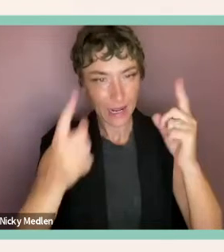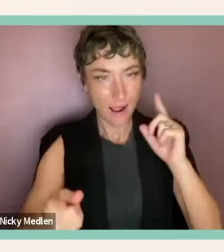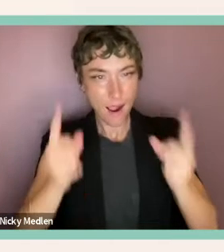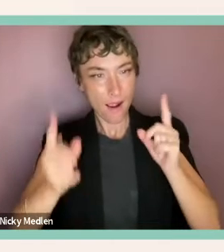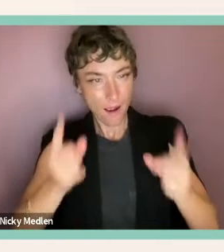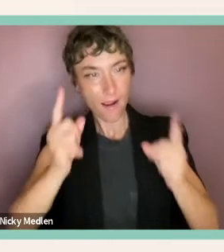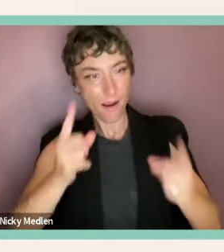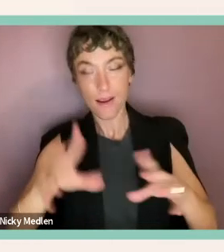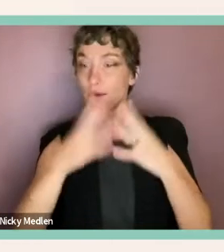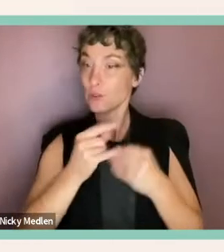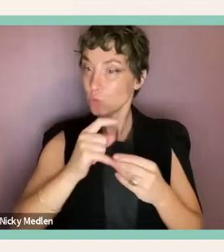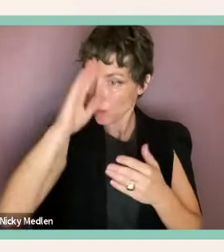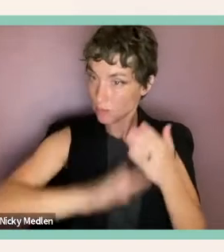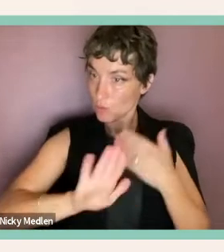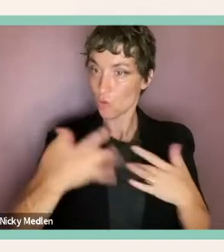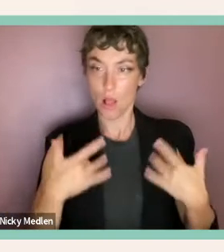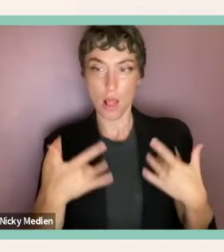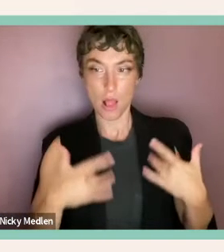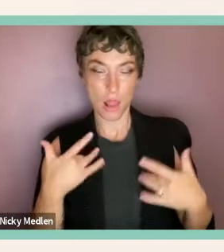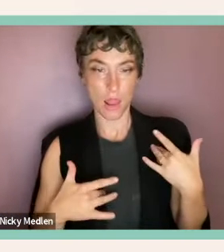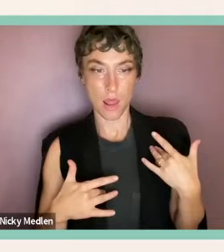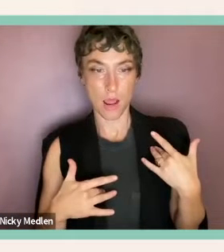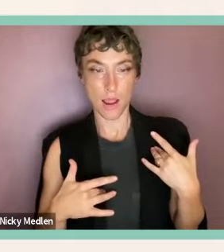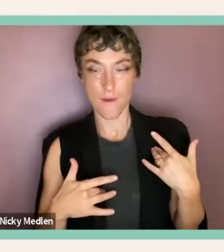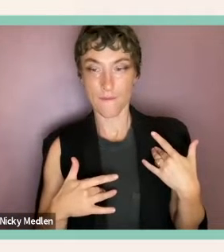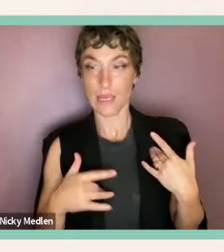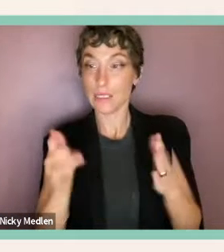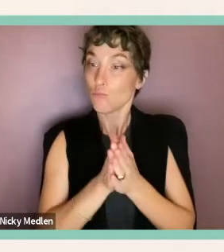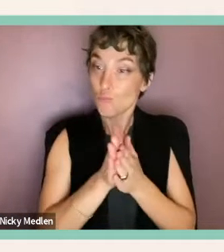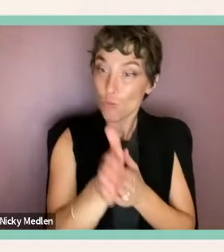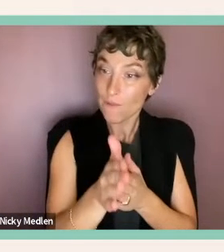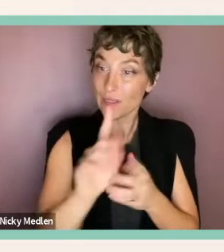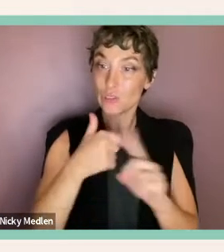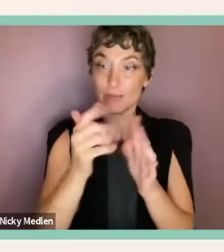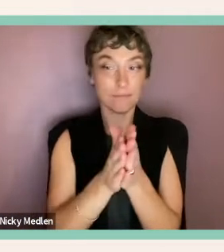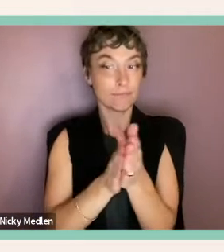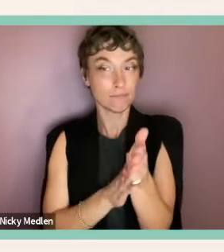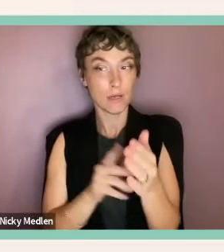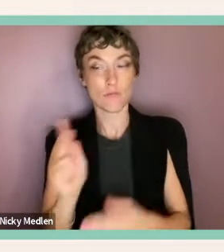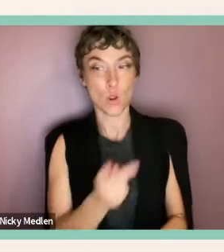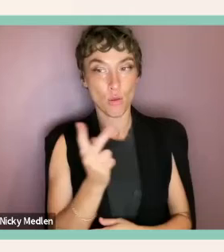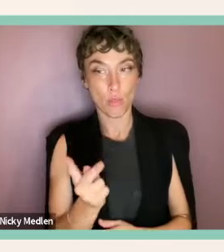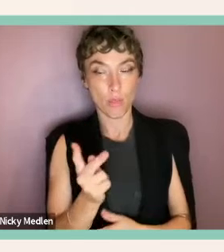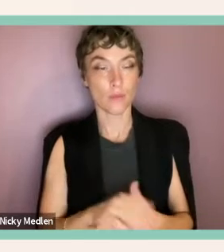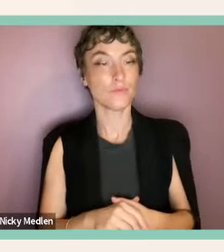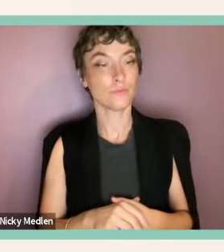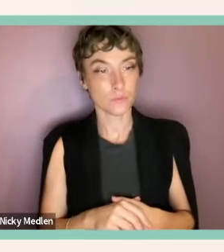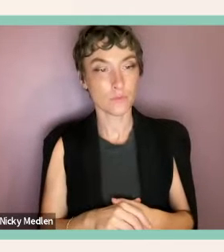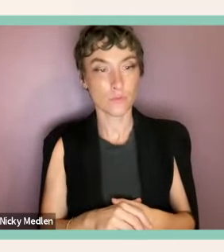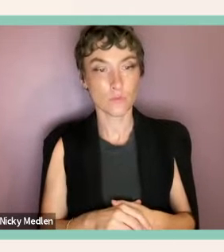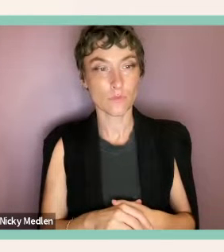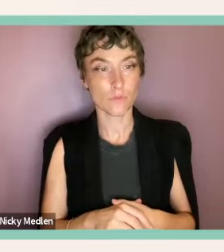you experience your life in both its privilege and its marginalization. It's a way of